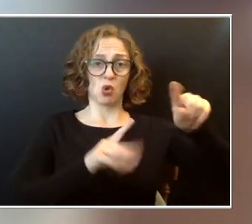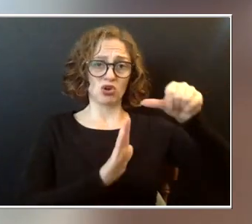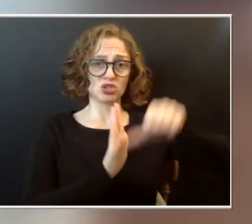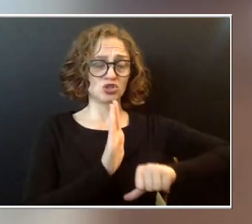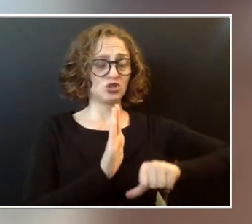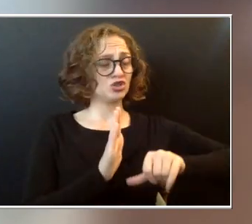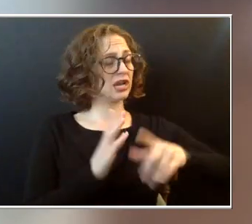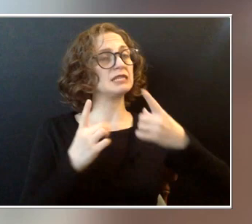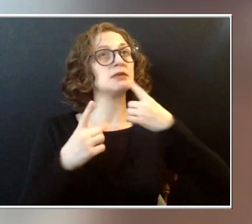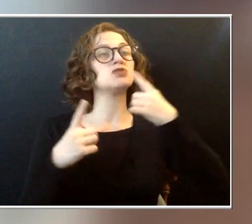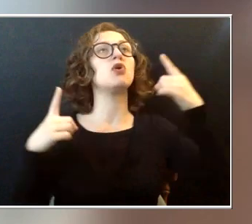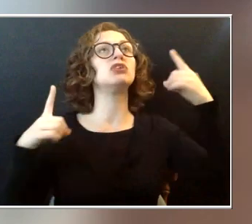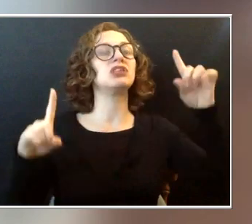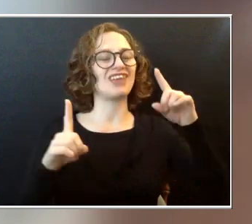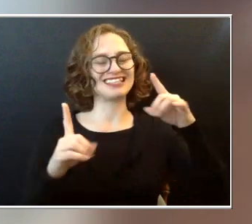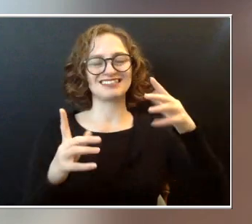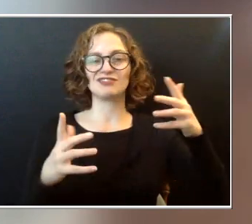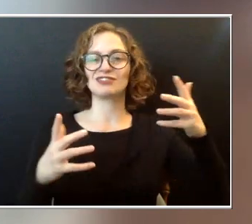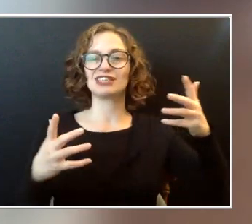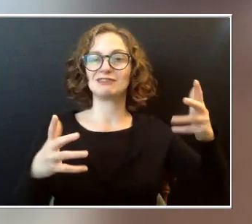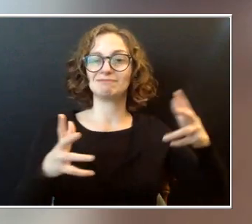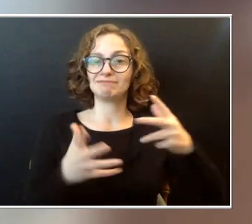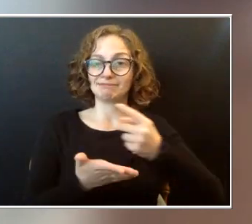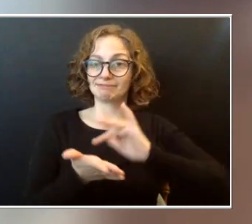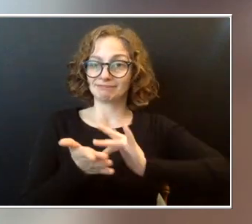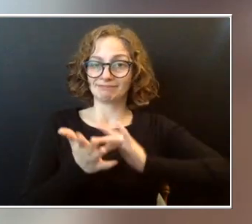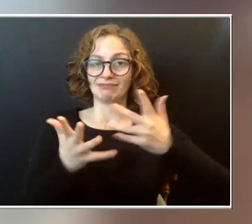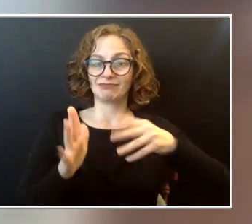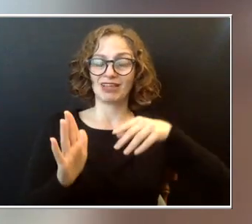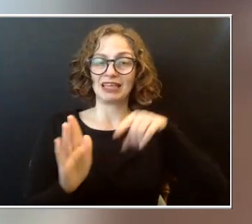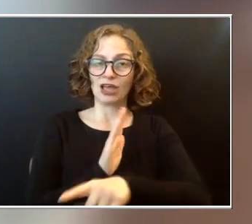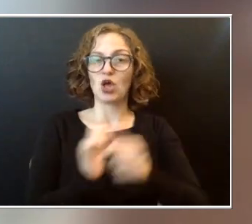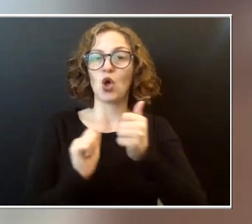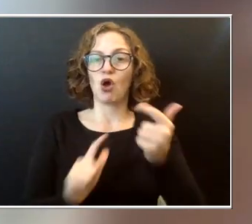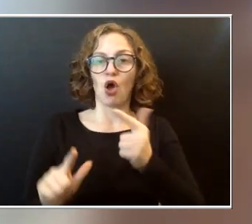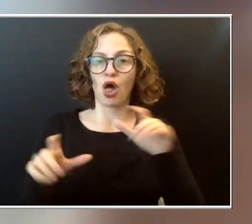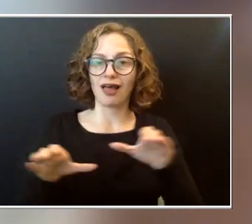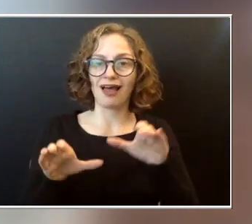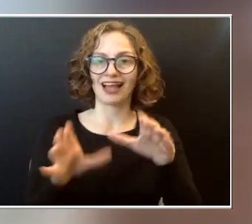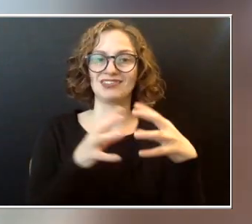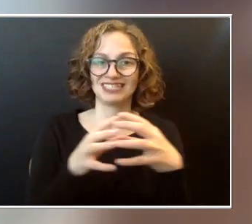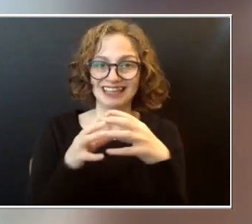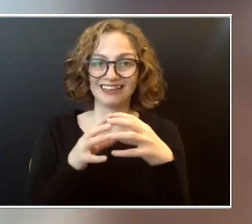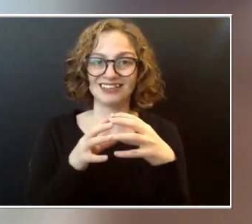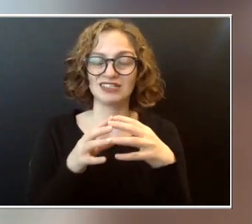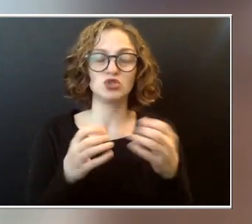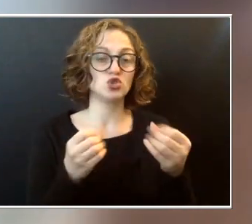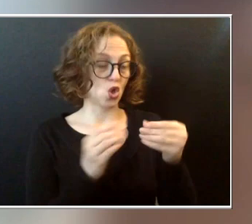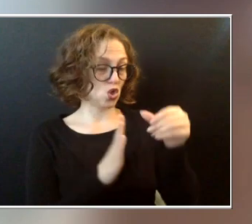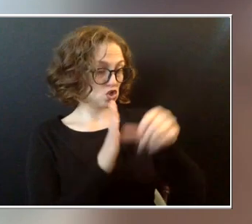active cells. And what we find at surgery is only a scar tissue, which is, the best outcome